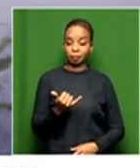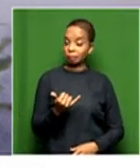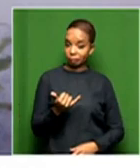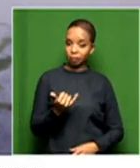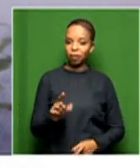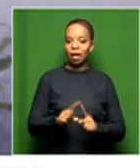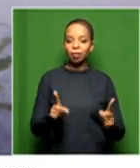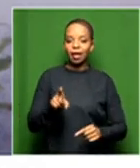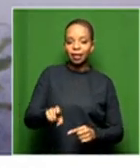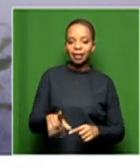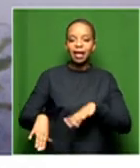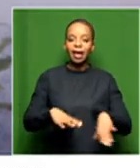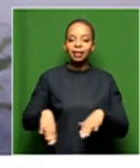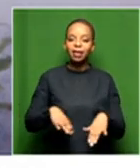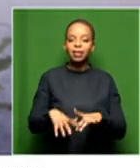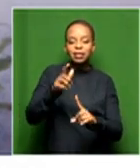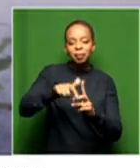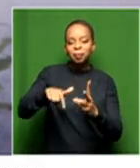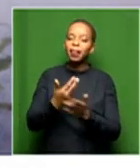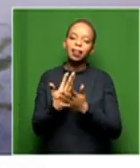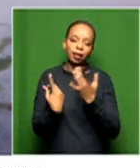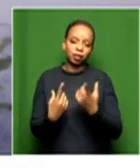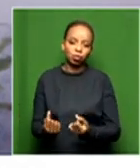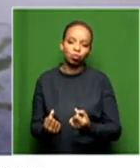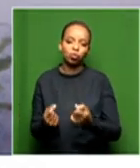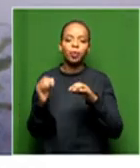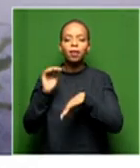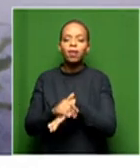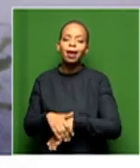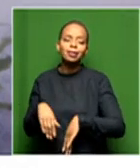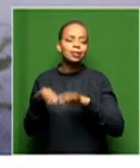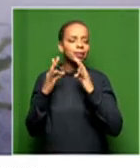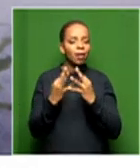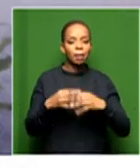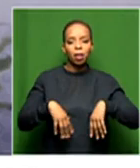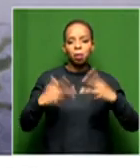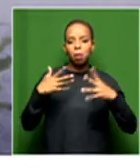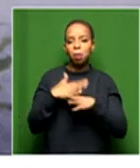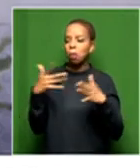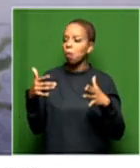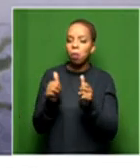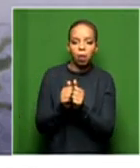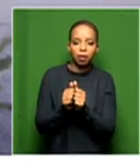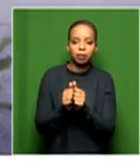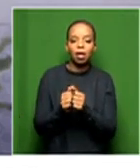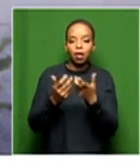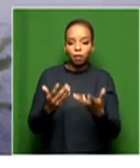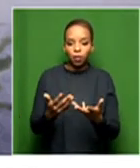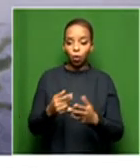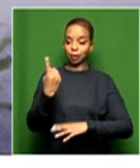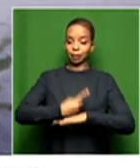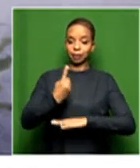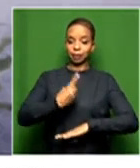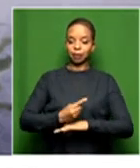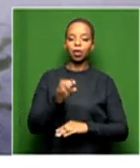activities prompted that one can do with one's friends, with family, with colleagues, so that each day there are different